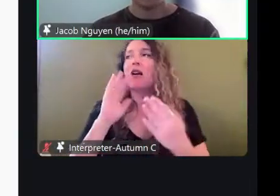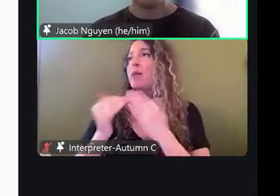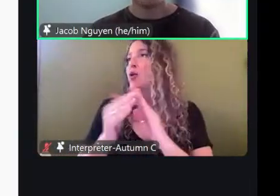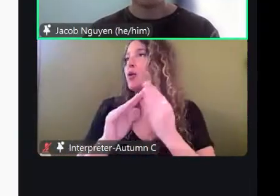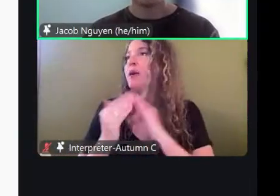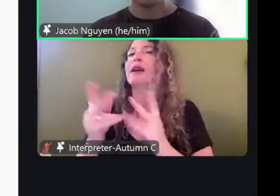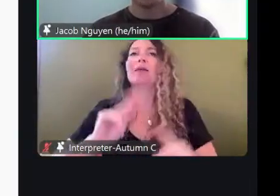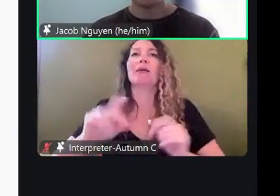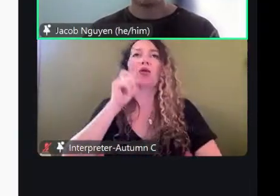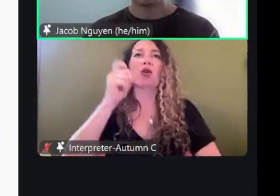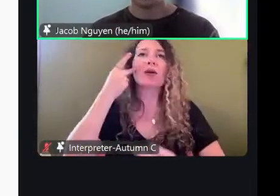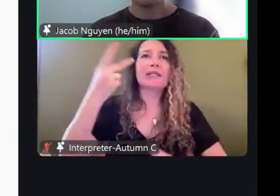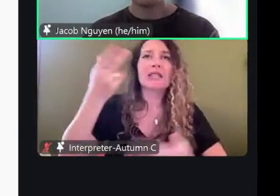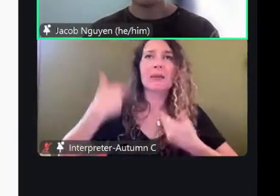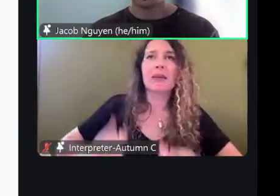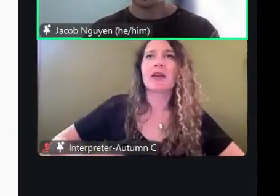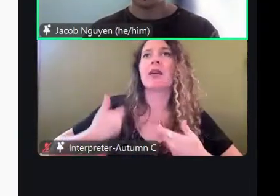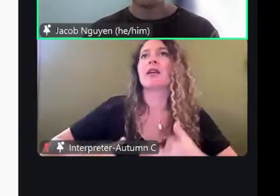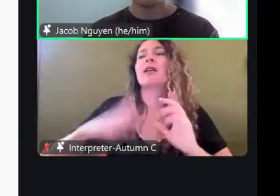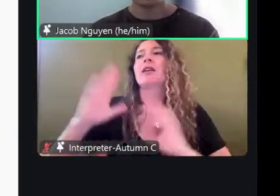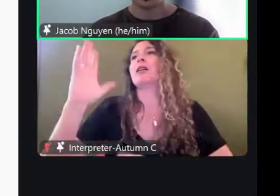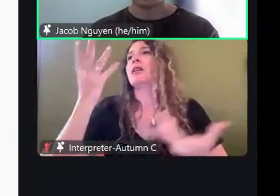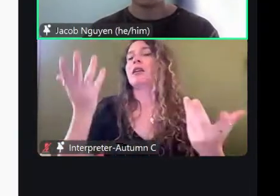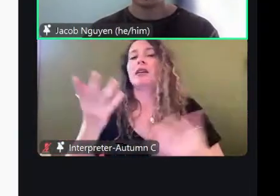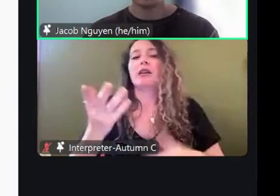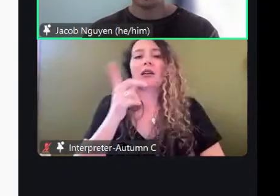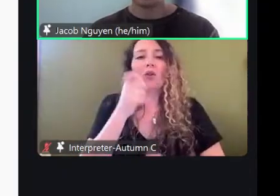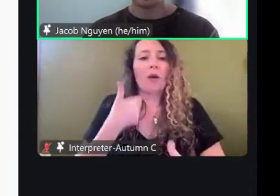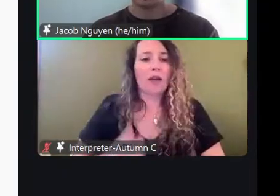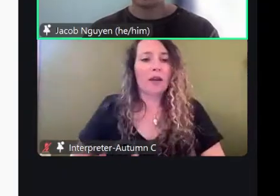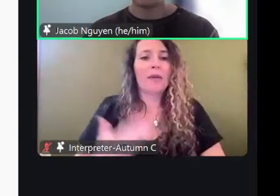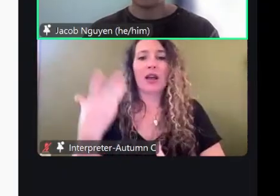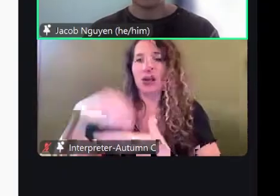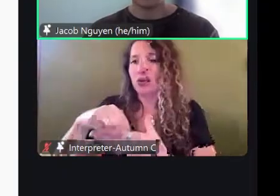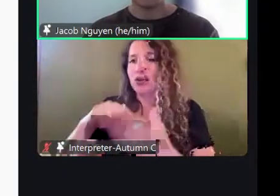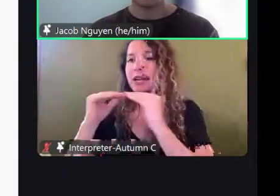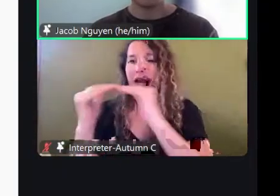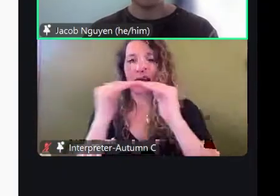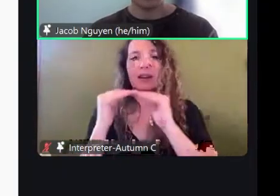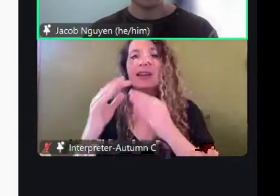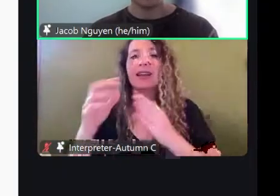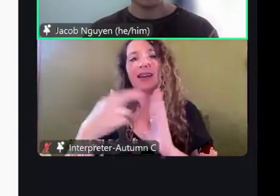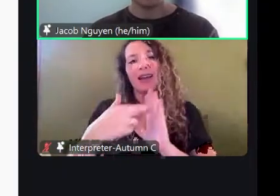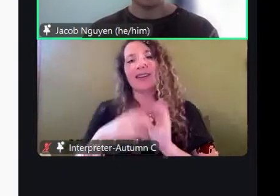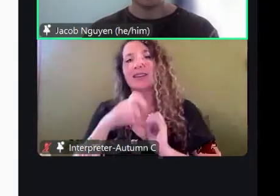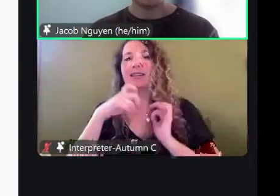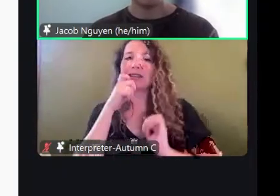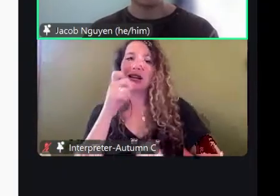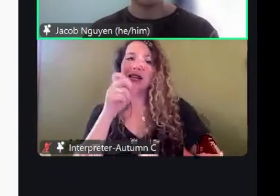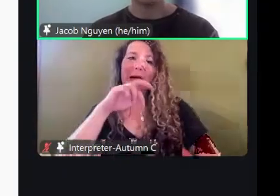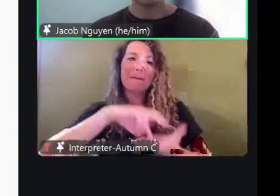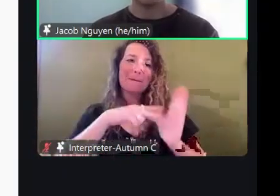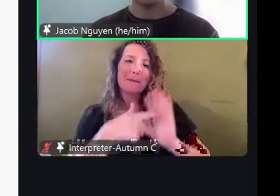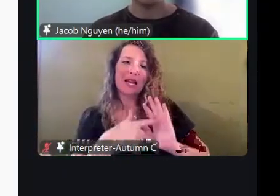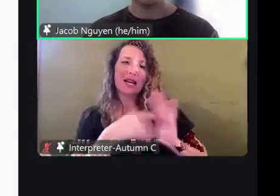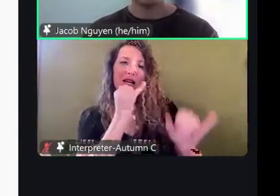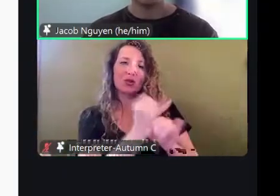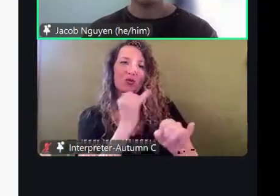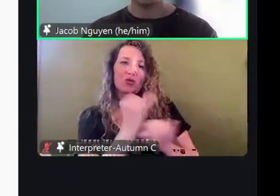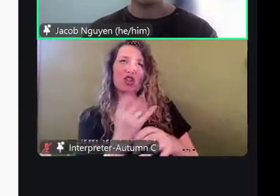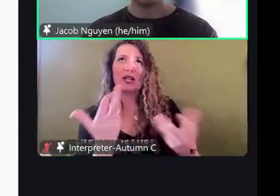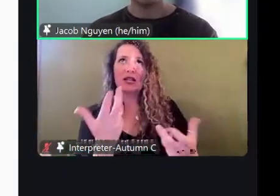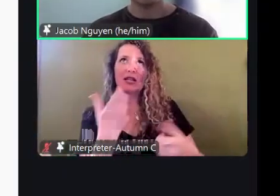visibility. And we want to also note that compliance with inclusion and equity guidelines doesn't necessarily mean an institution is